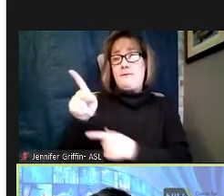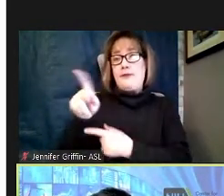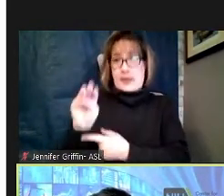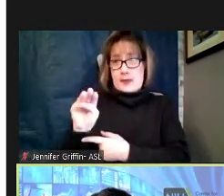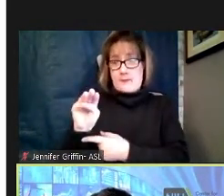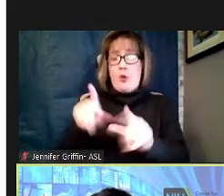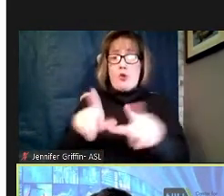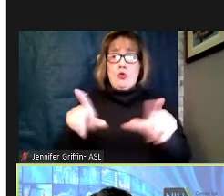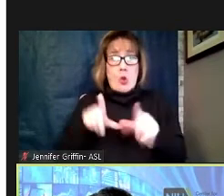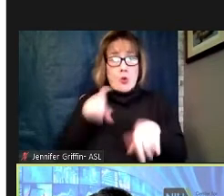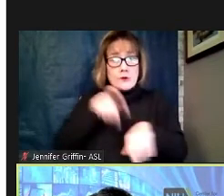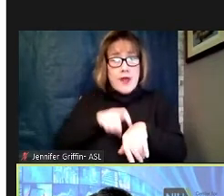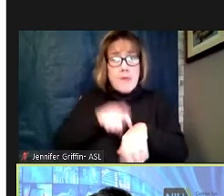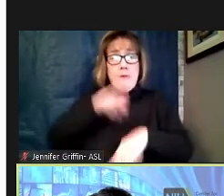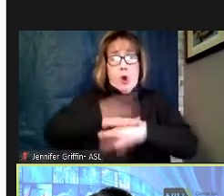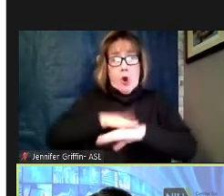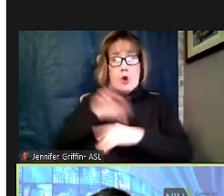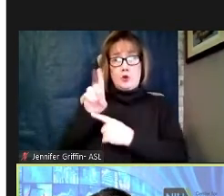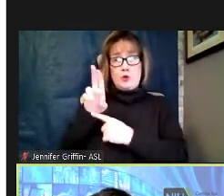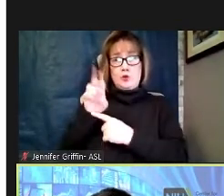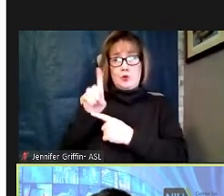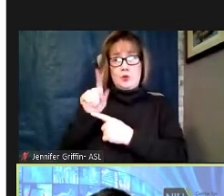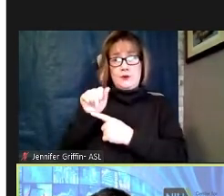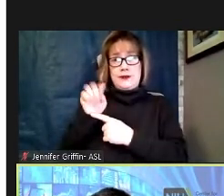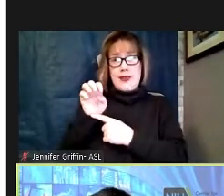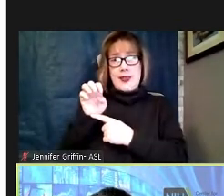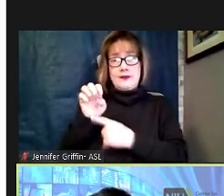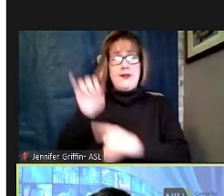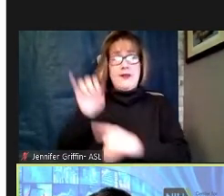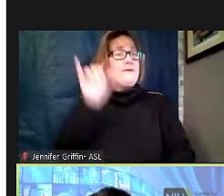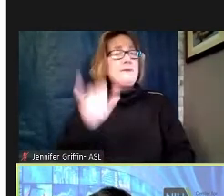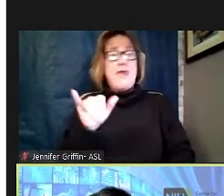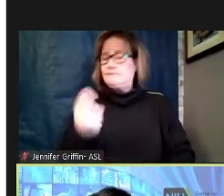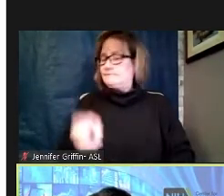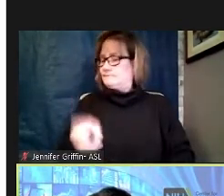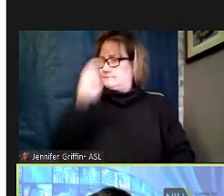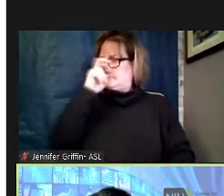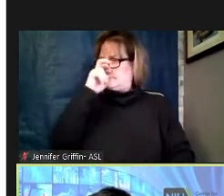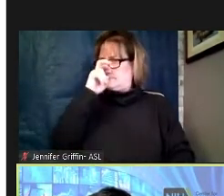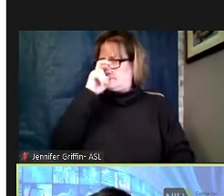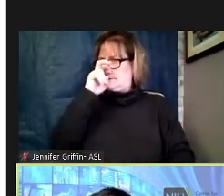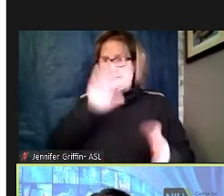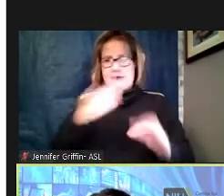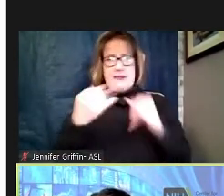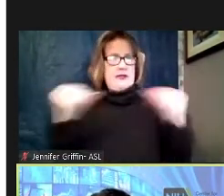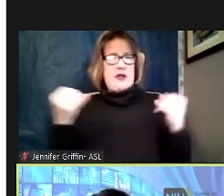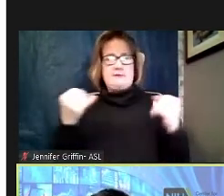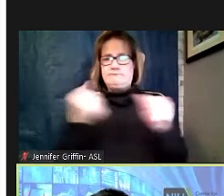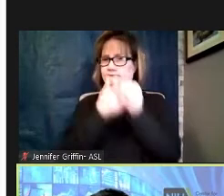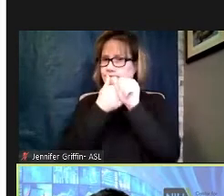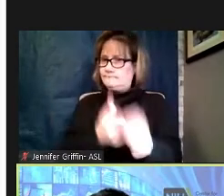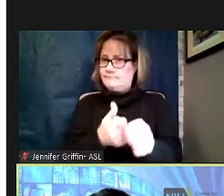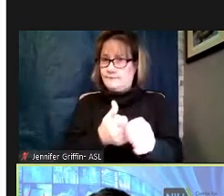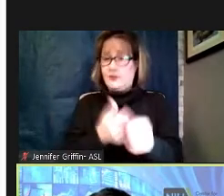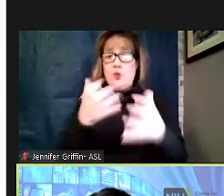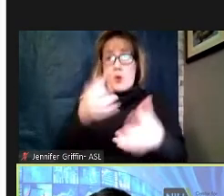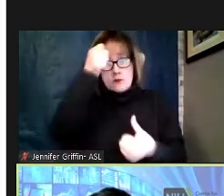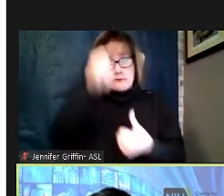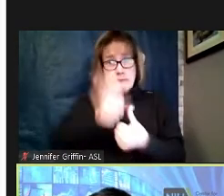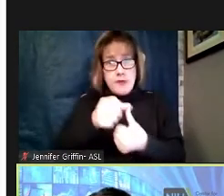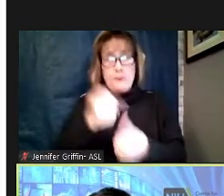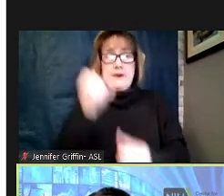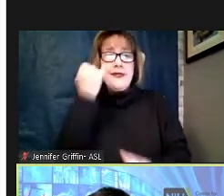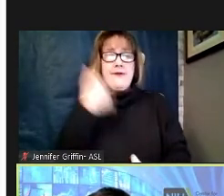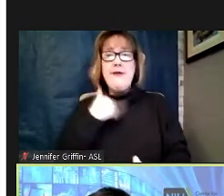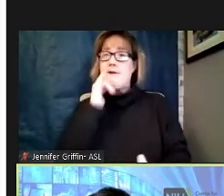local time on the due date, okay? That is the hard submission deadline. You want to remember that if there are